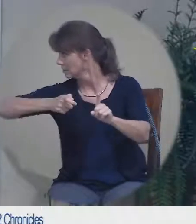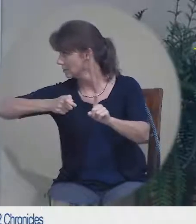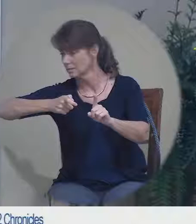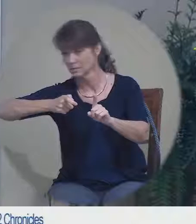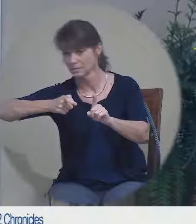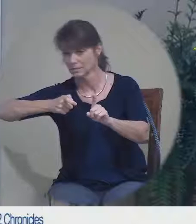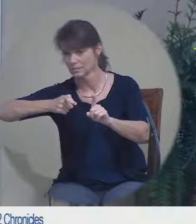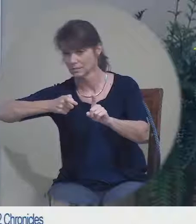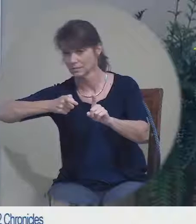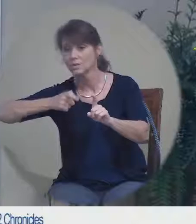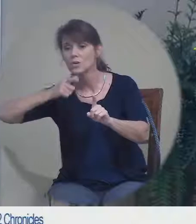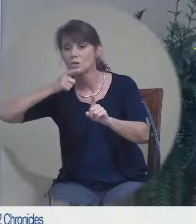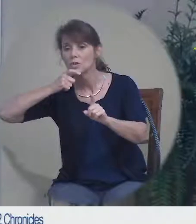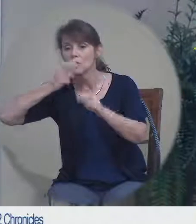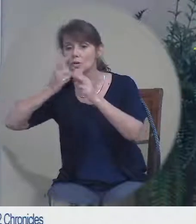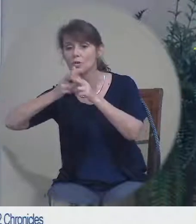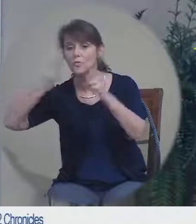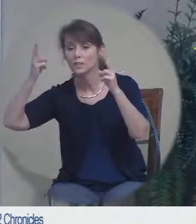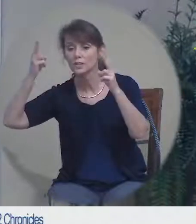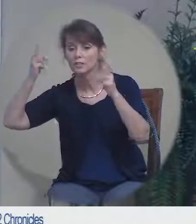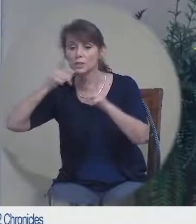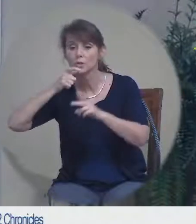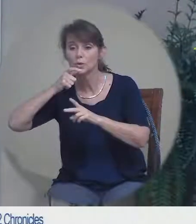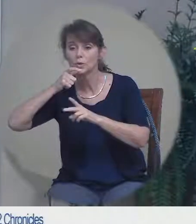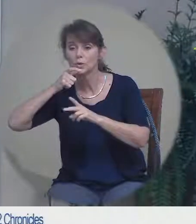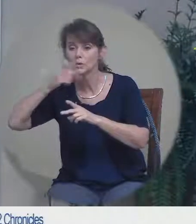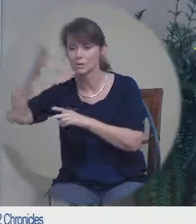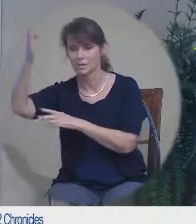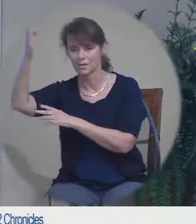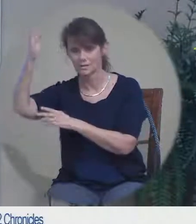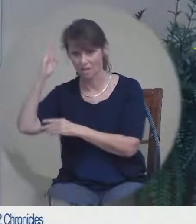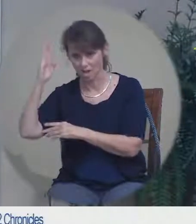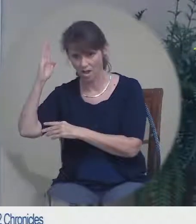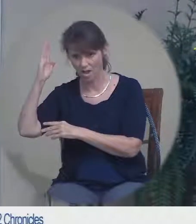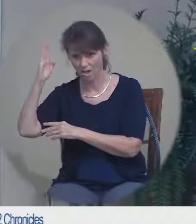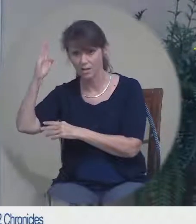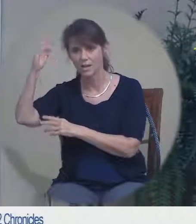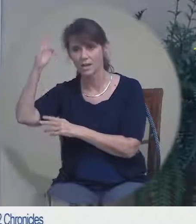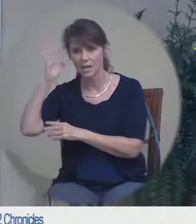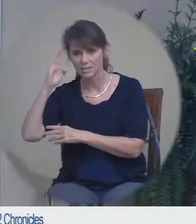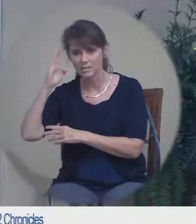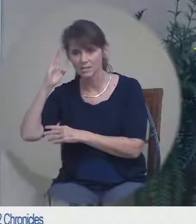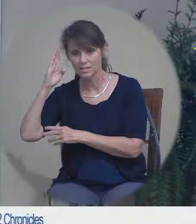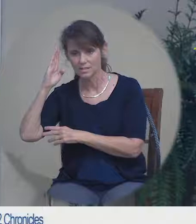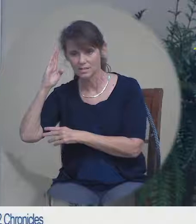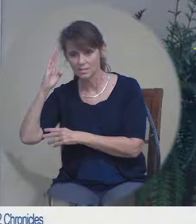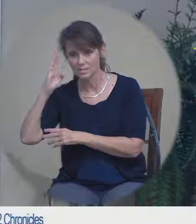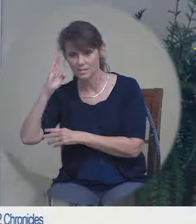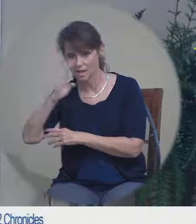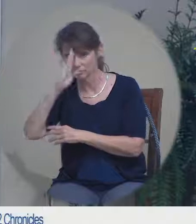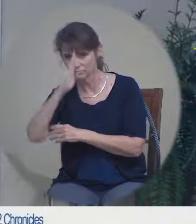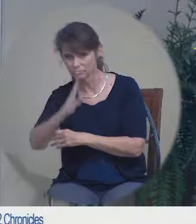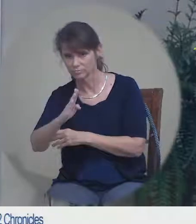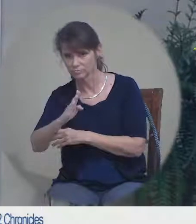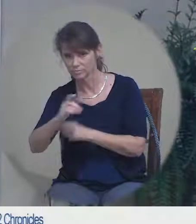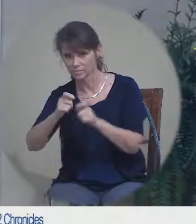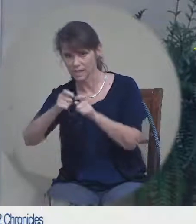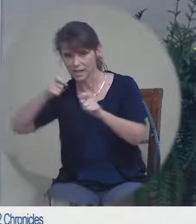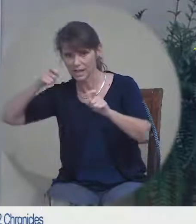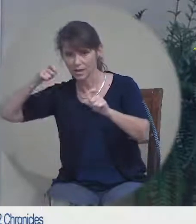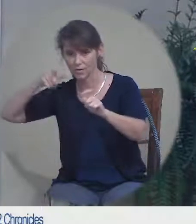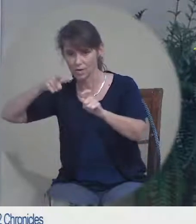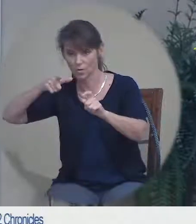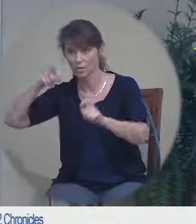It's God, right? God is directing the arrow. The fact of the matter is, when you look there in verse 17, it's